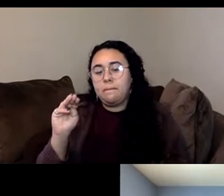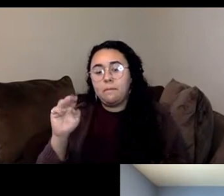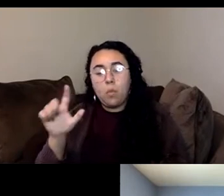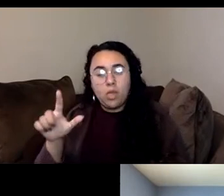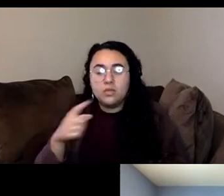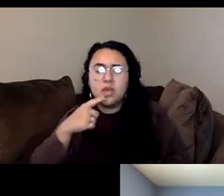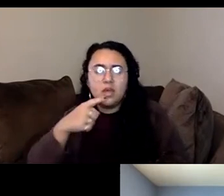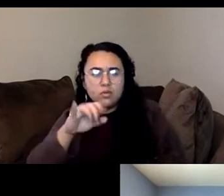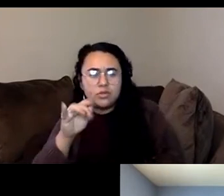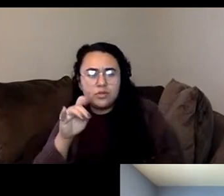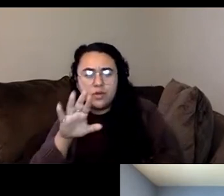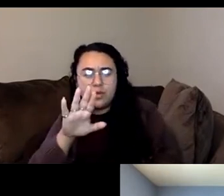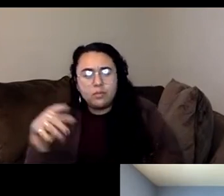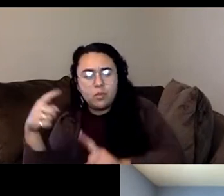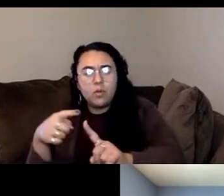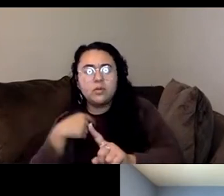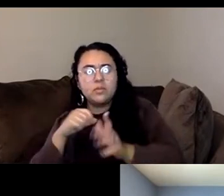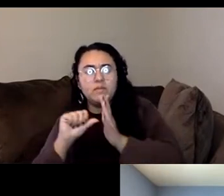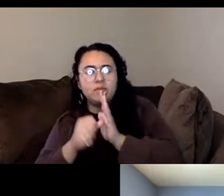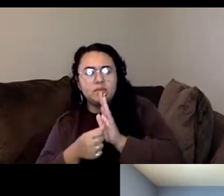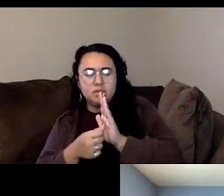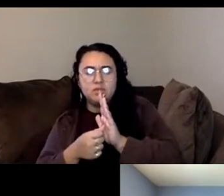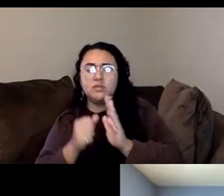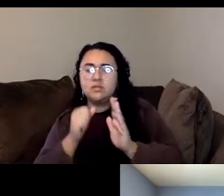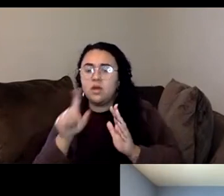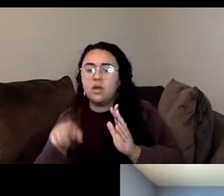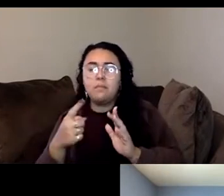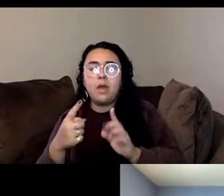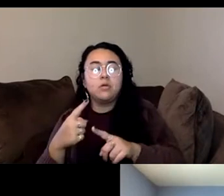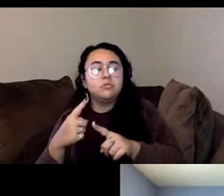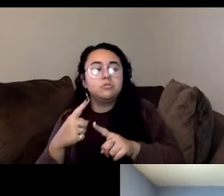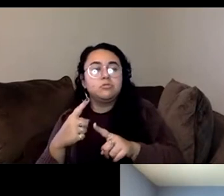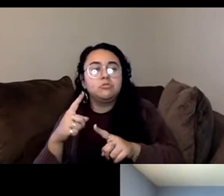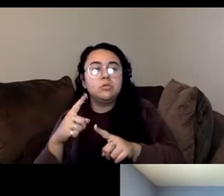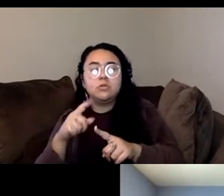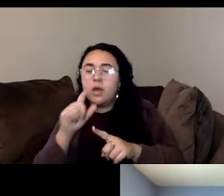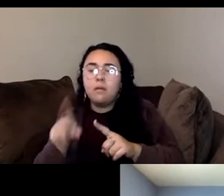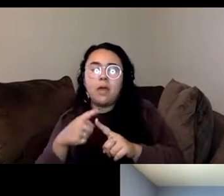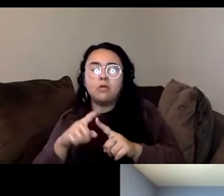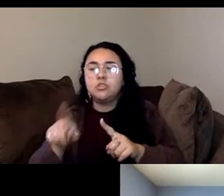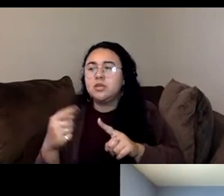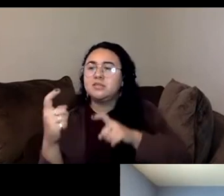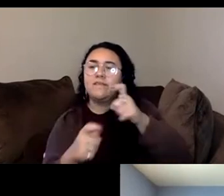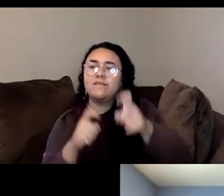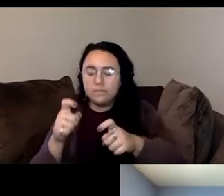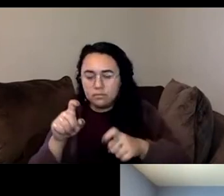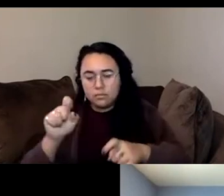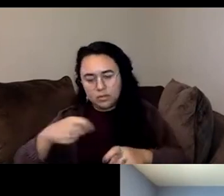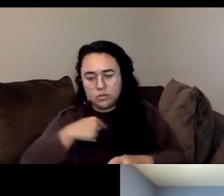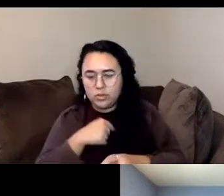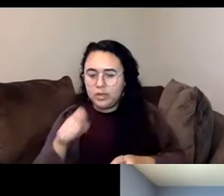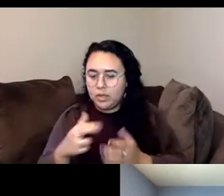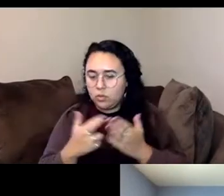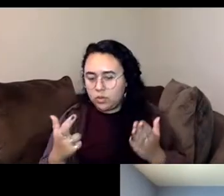also underscore this point. It's not just about giving. So yes, we need resources, right? And I'm saying that as a board member, as a